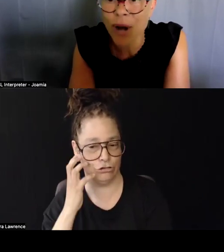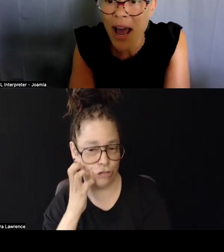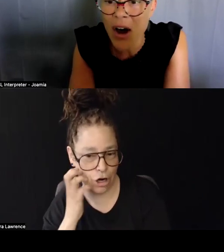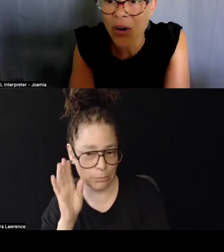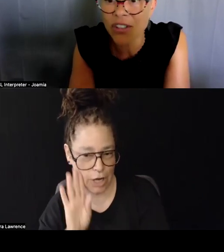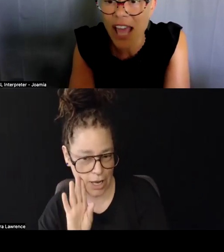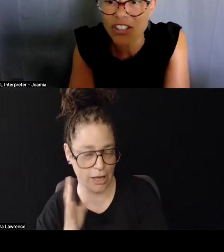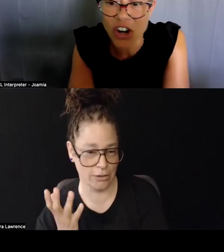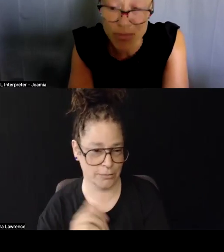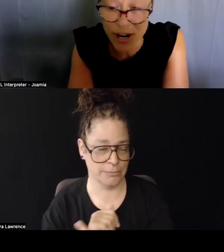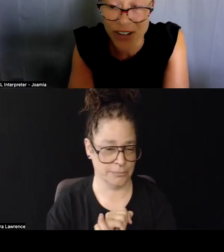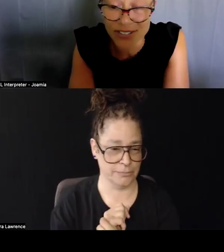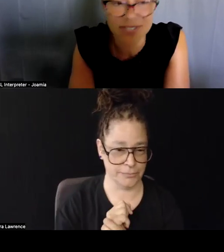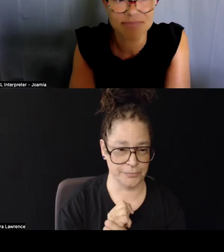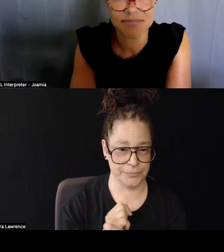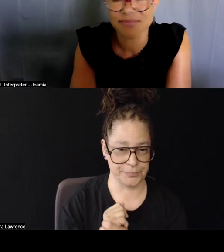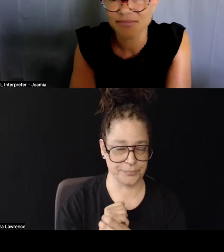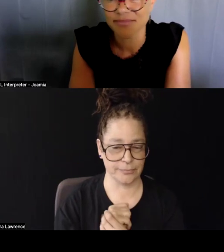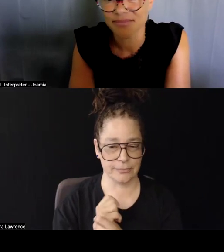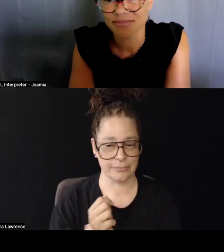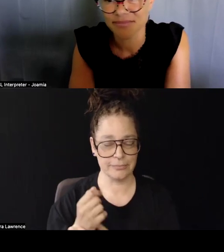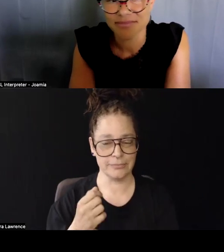tan, brown, and dark brown.